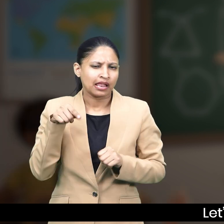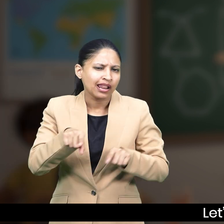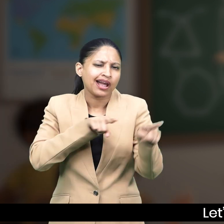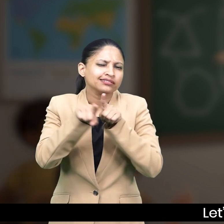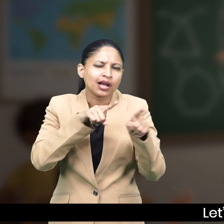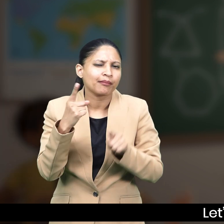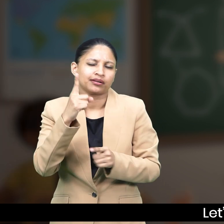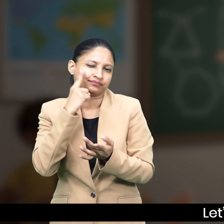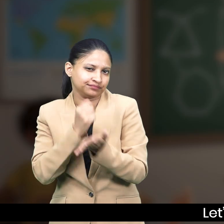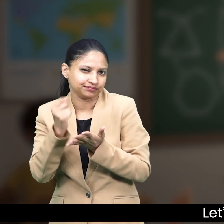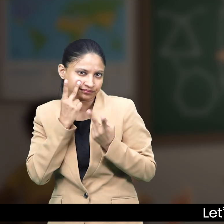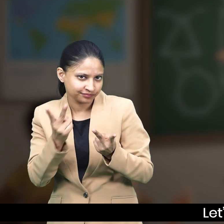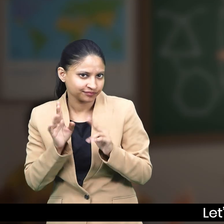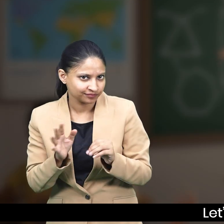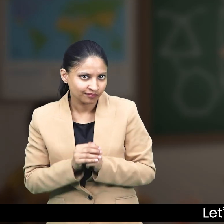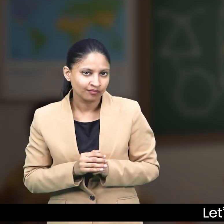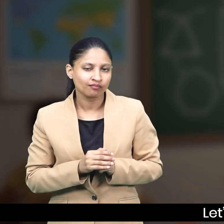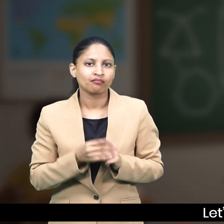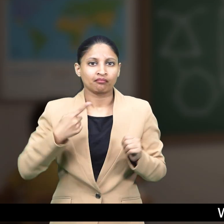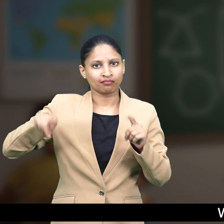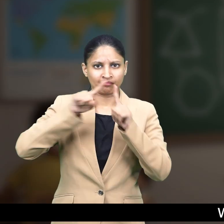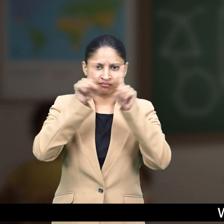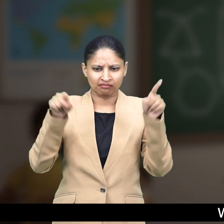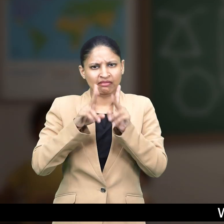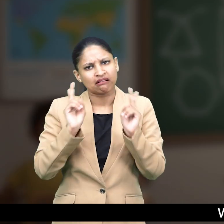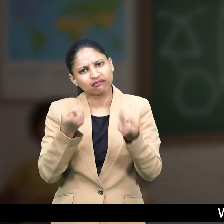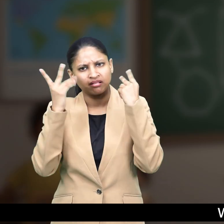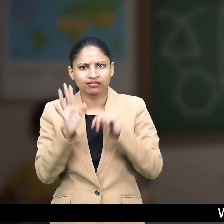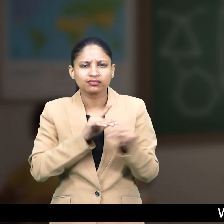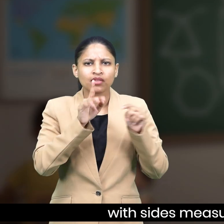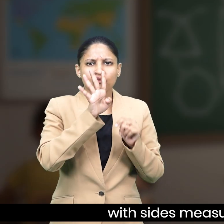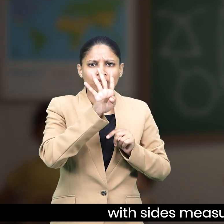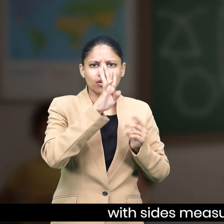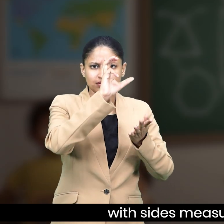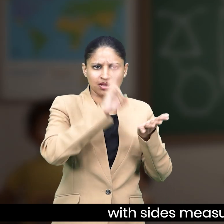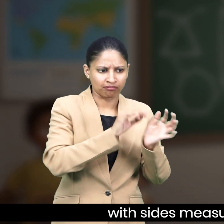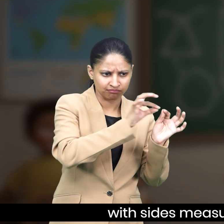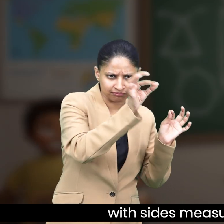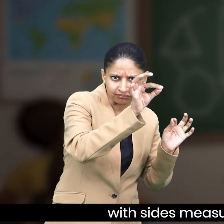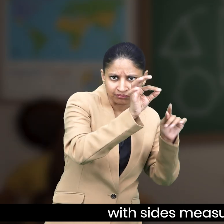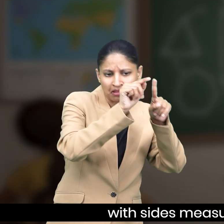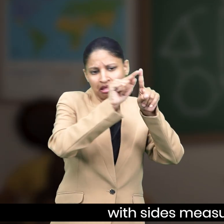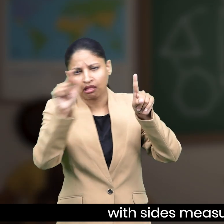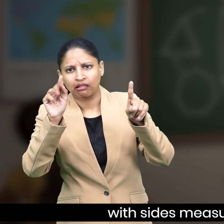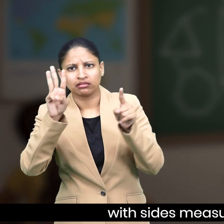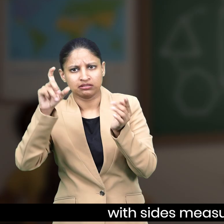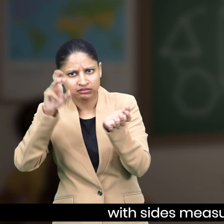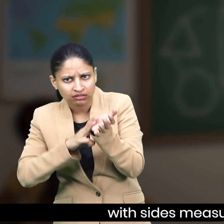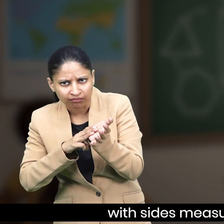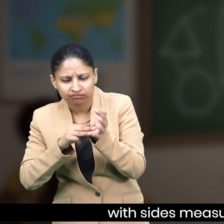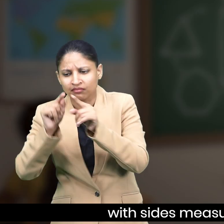Let's try one example. We have a shape with sides measuring